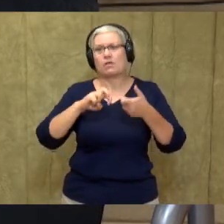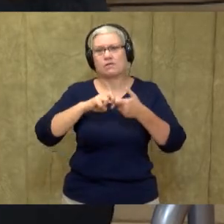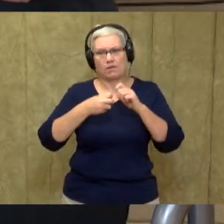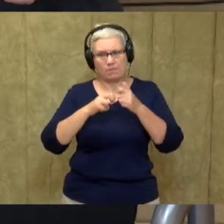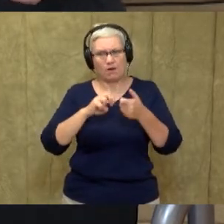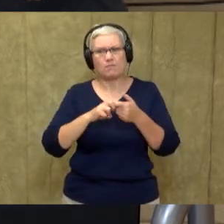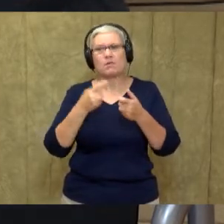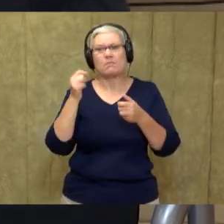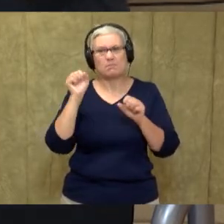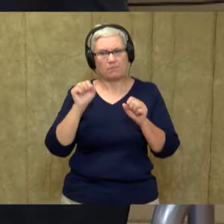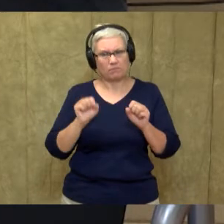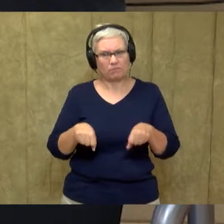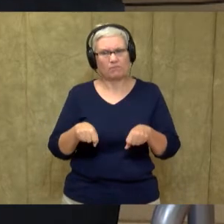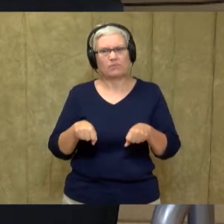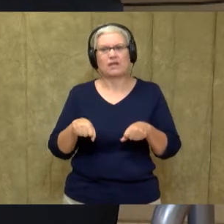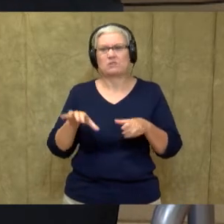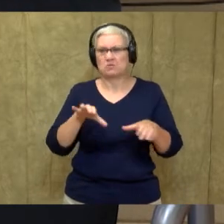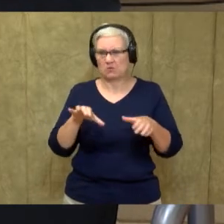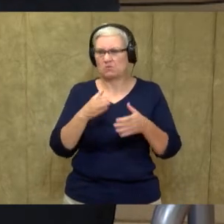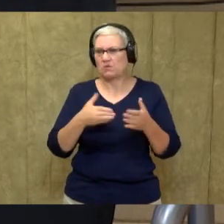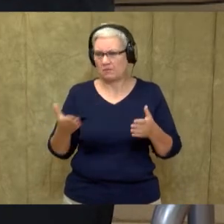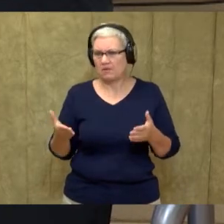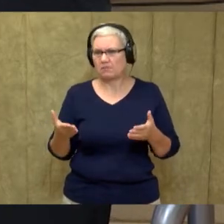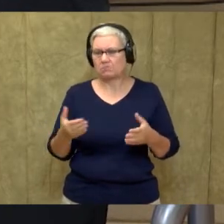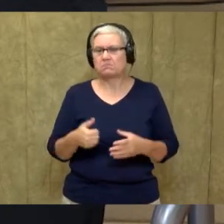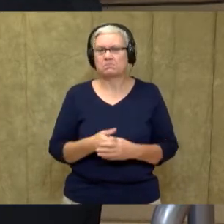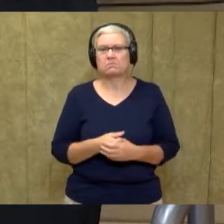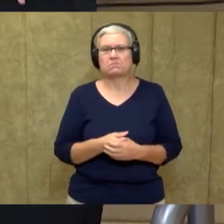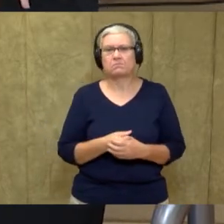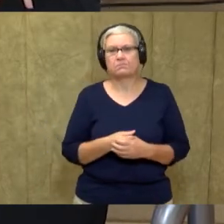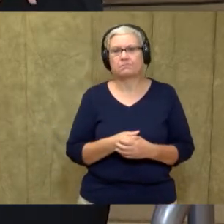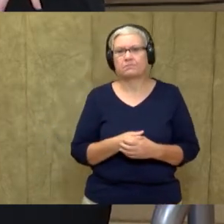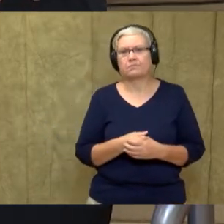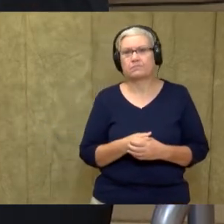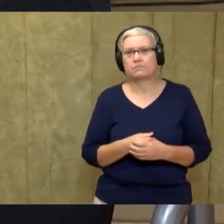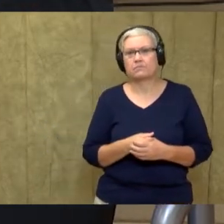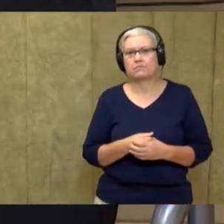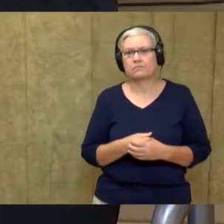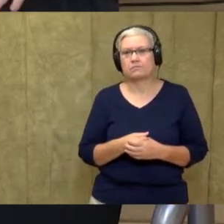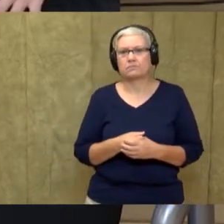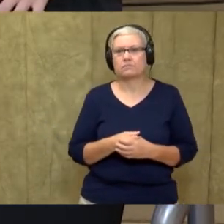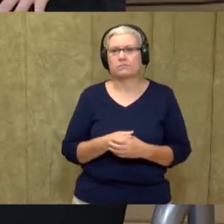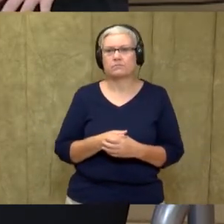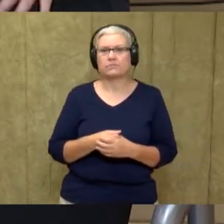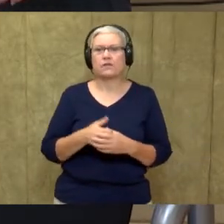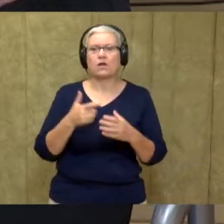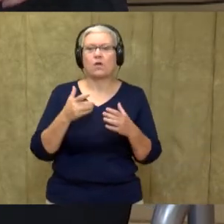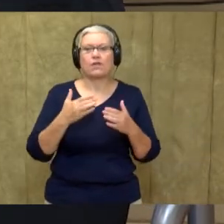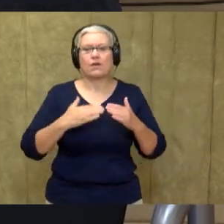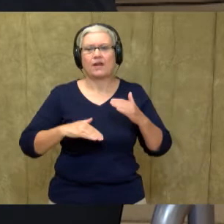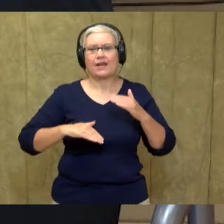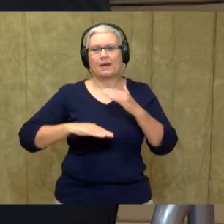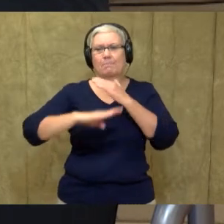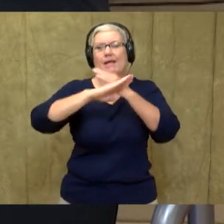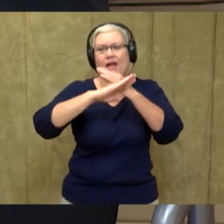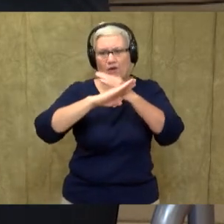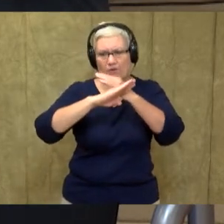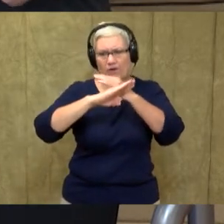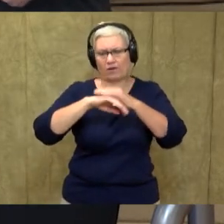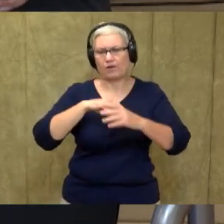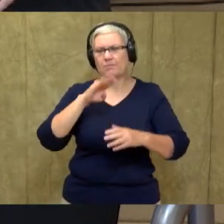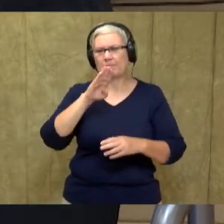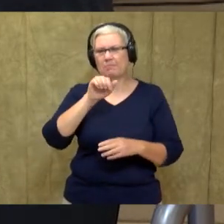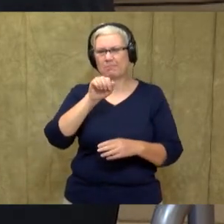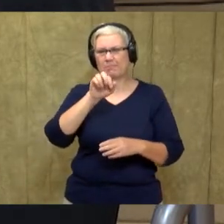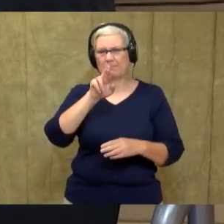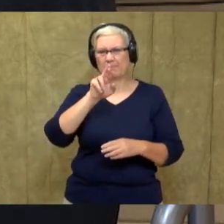should do something about it, right? What we need to consider is, are there any barriers to what he's saying? And I like to use that term